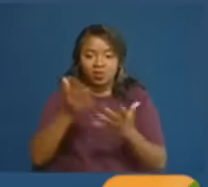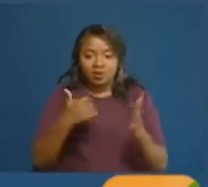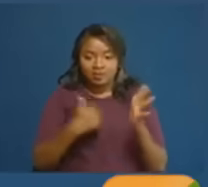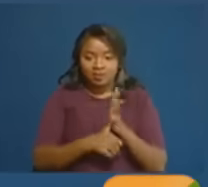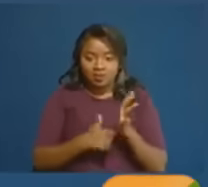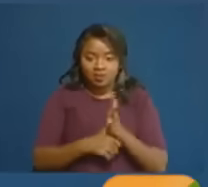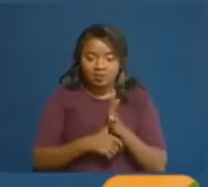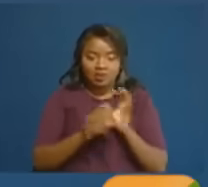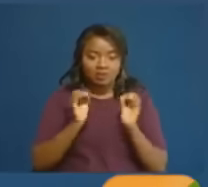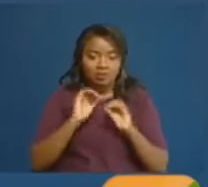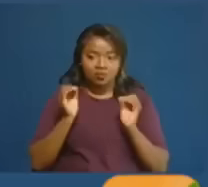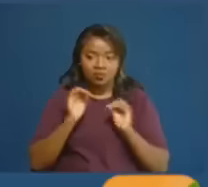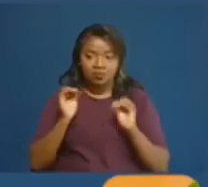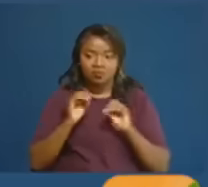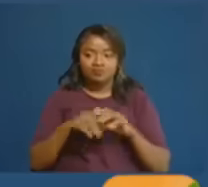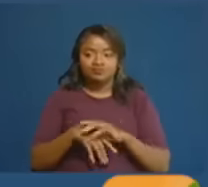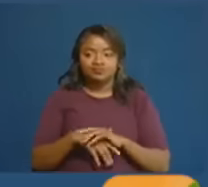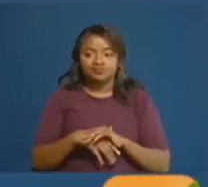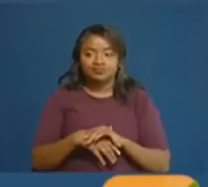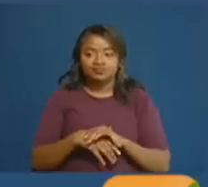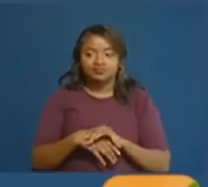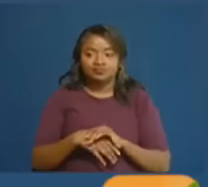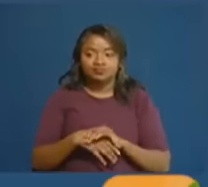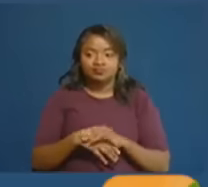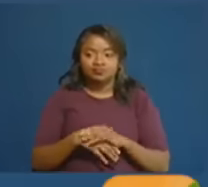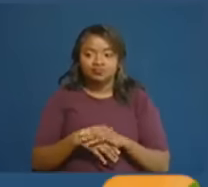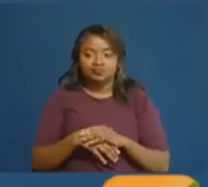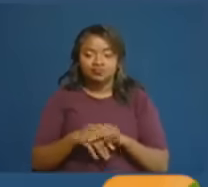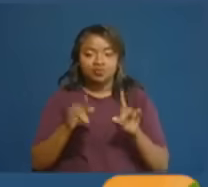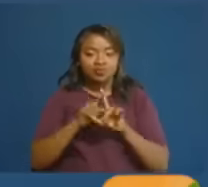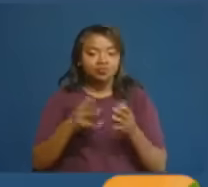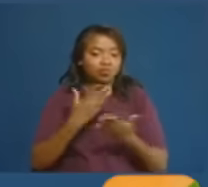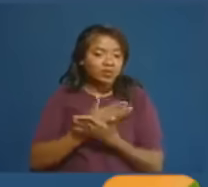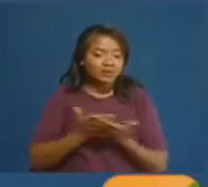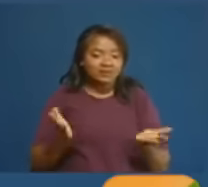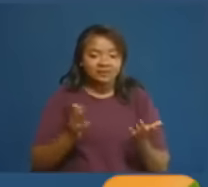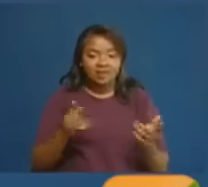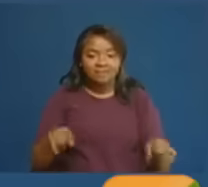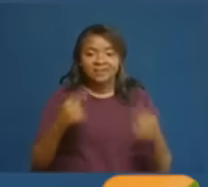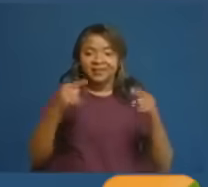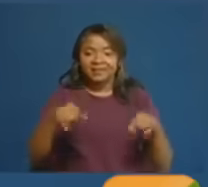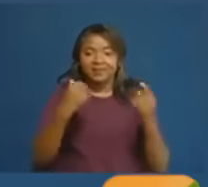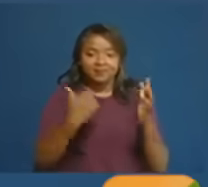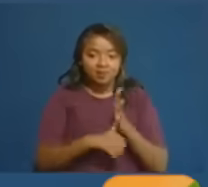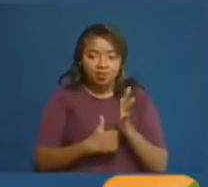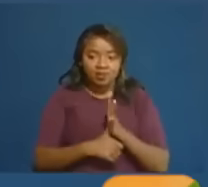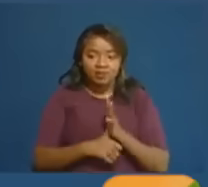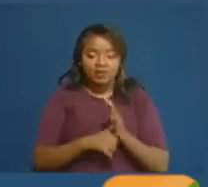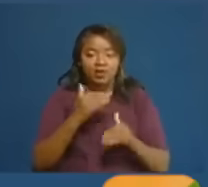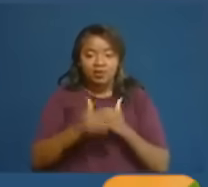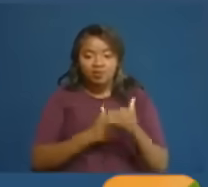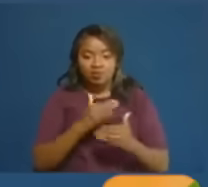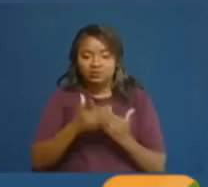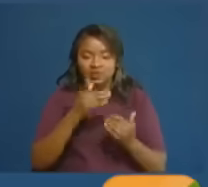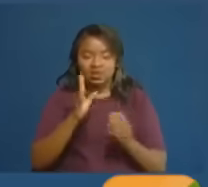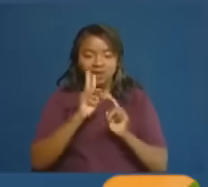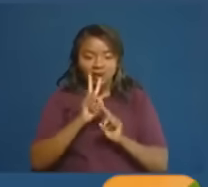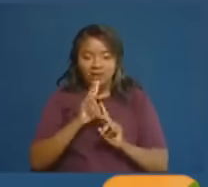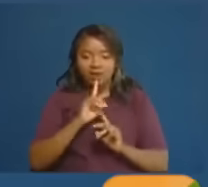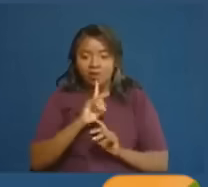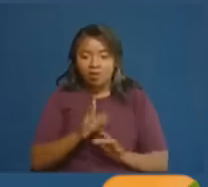reason. Mm-hmm. That whatever disputes, including political disputes, are processed in an orderly manner. And